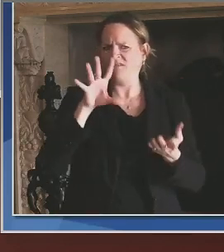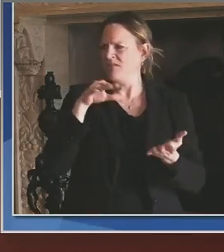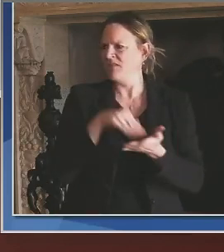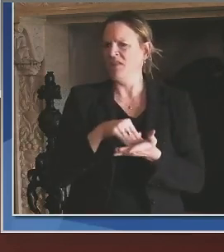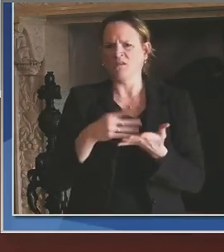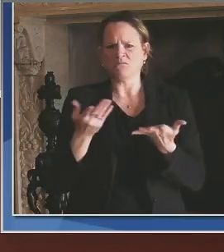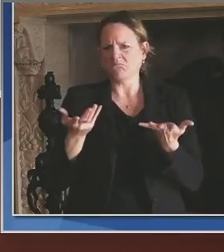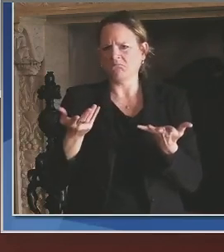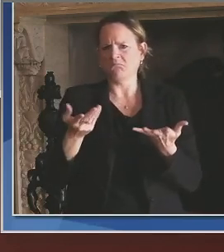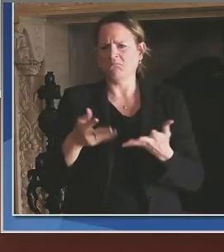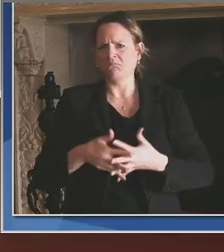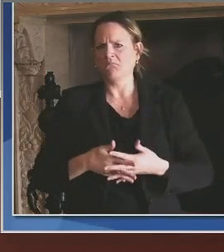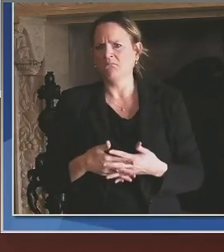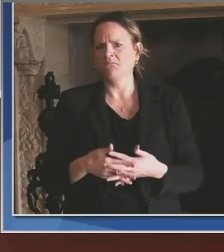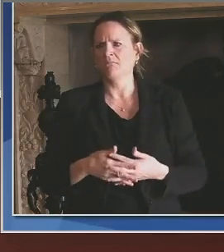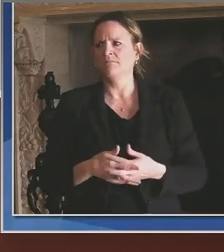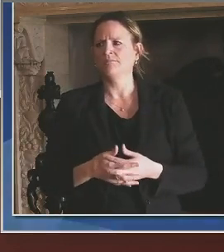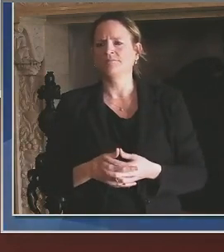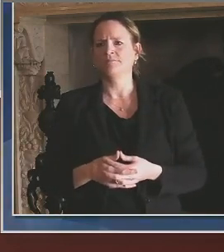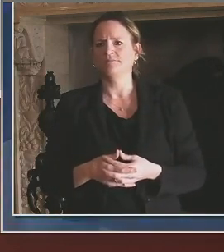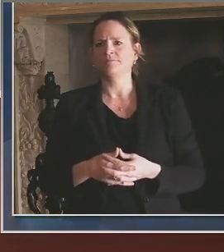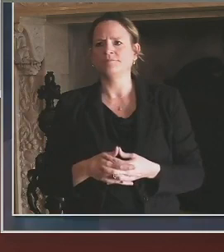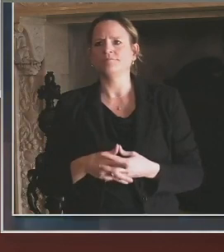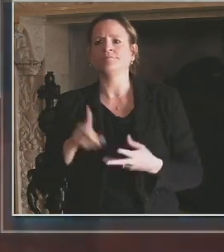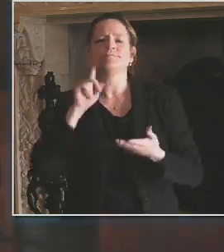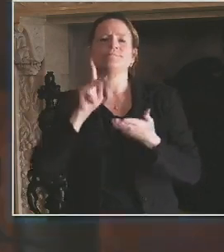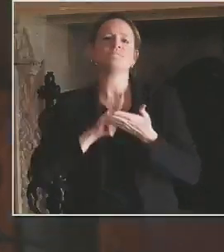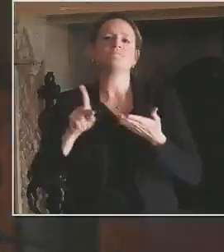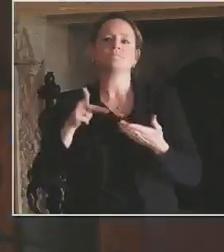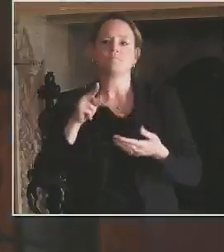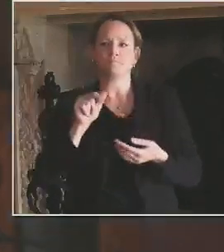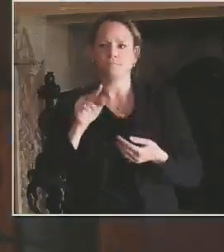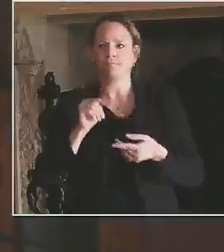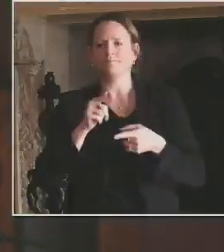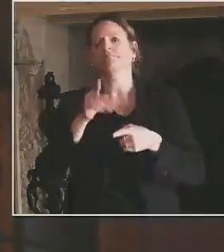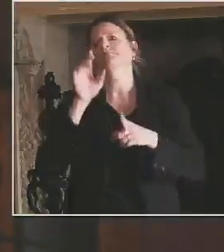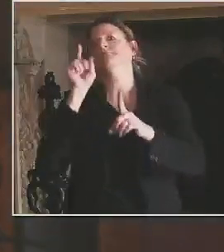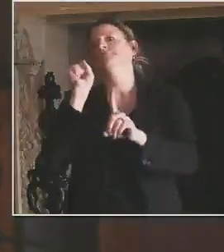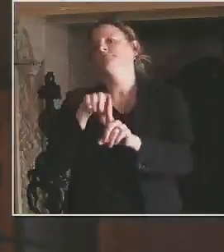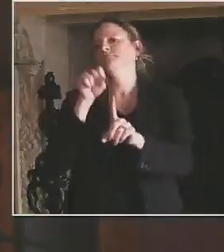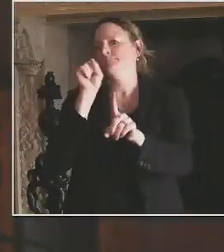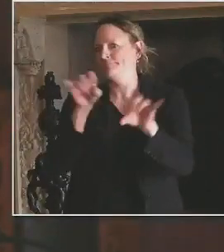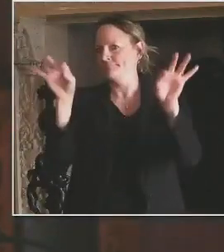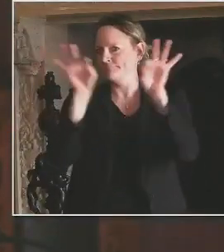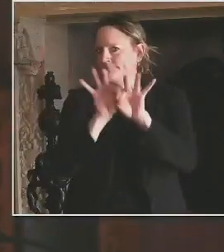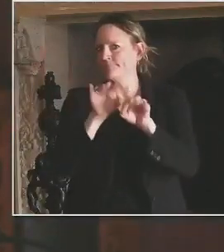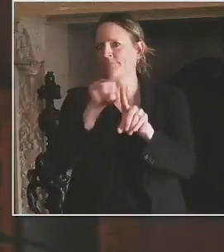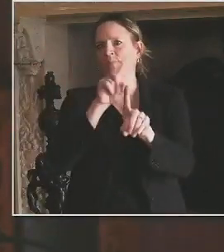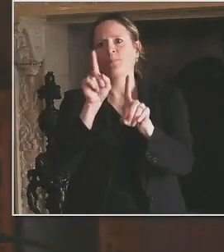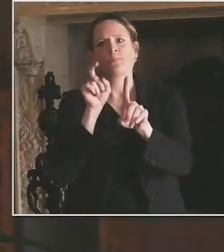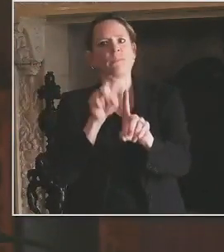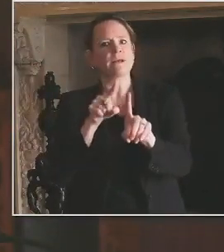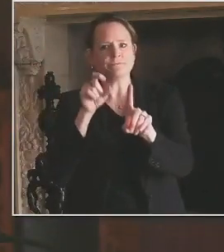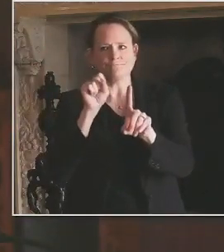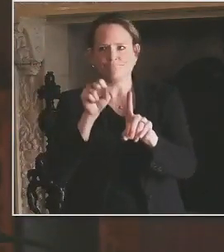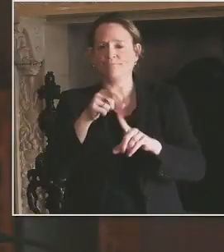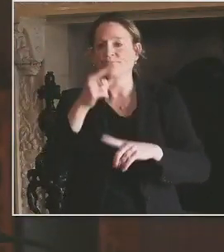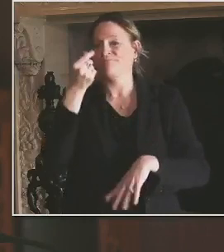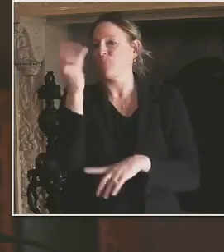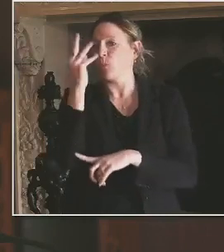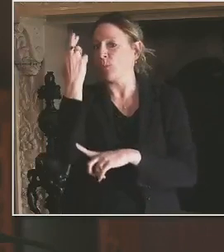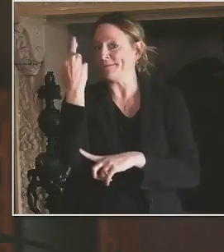goal? Mm-hmm. Thanks, Scott. That's a super important question. I think there are a couple of things going on here. One, we certainly have seen